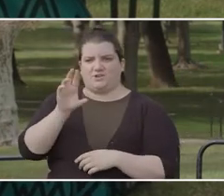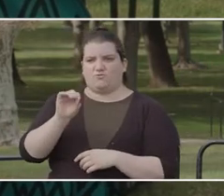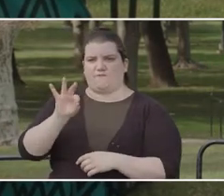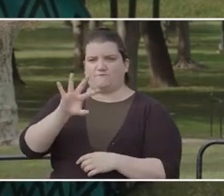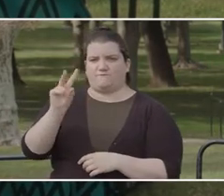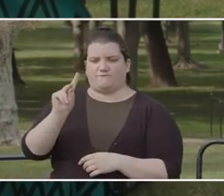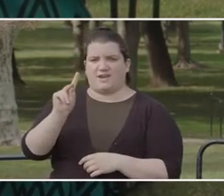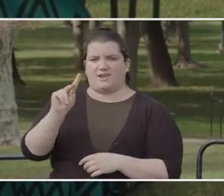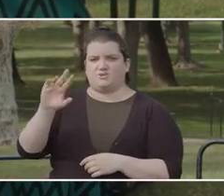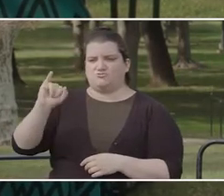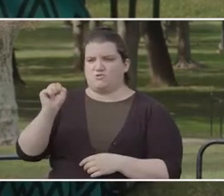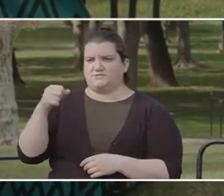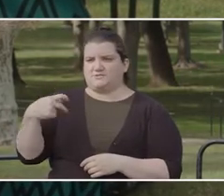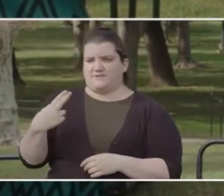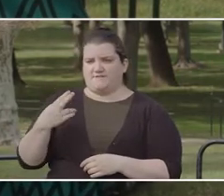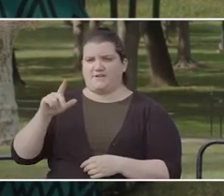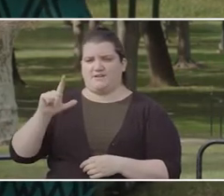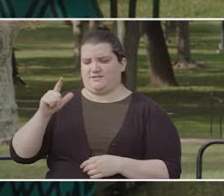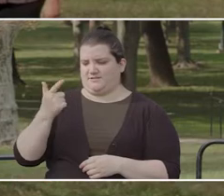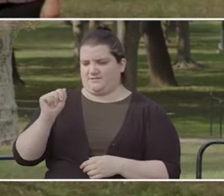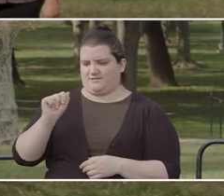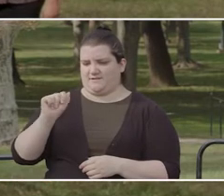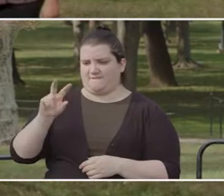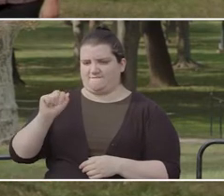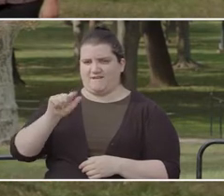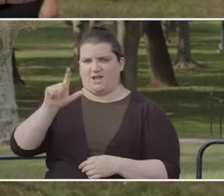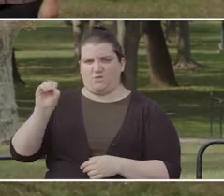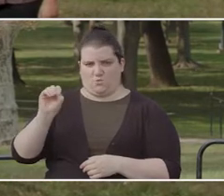Joseph Gubala, U.S. Army.